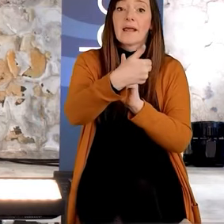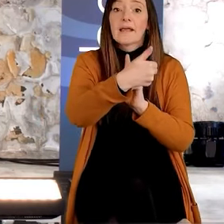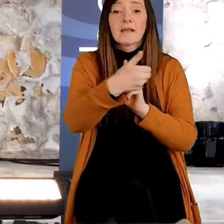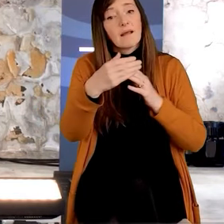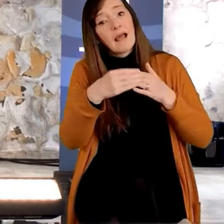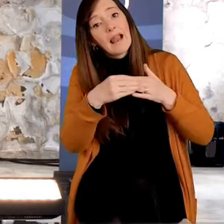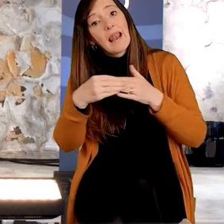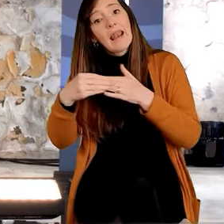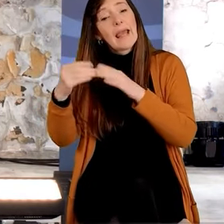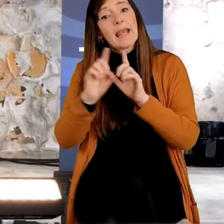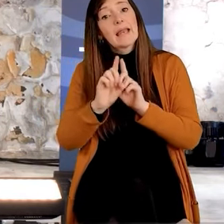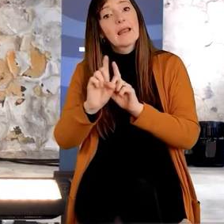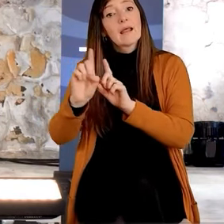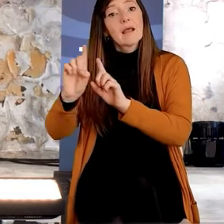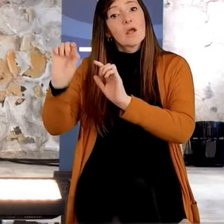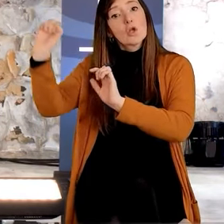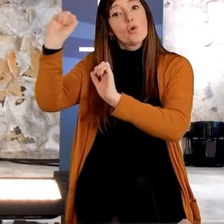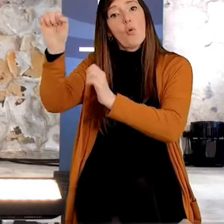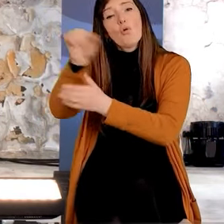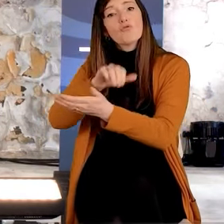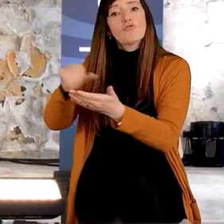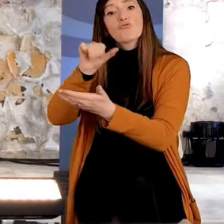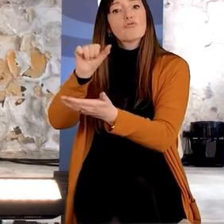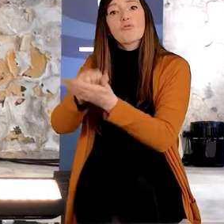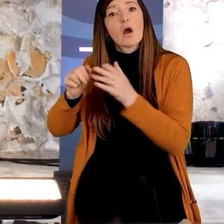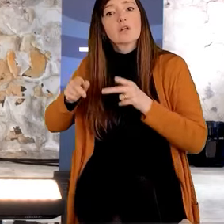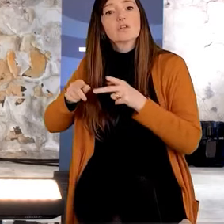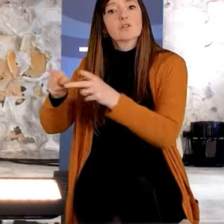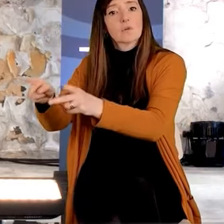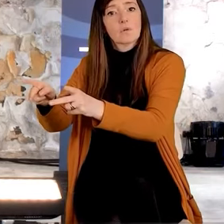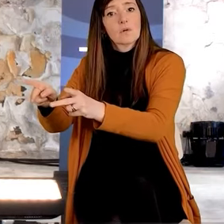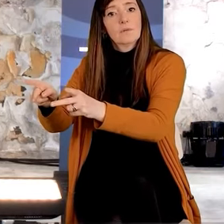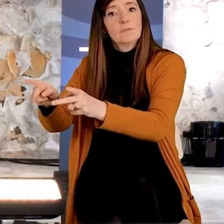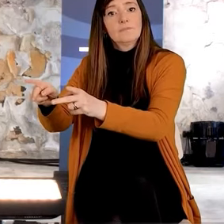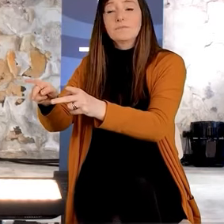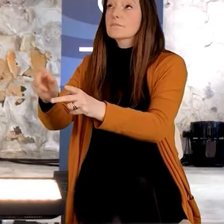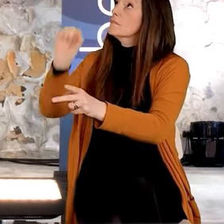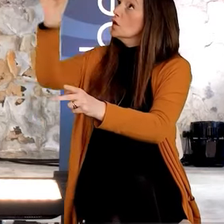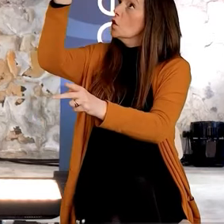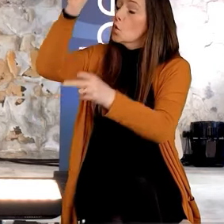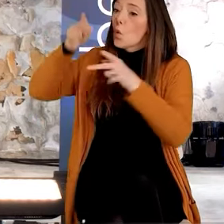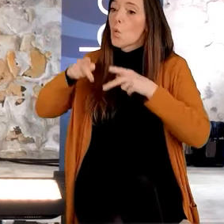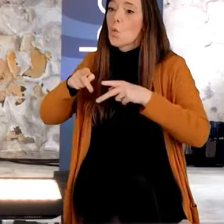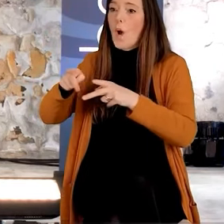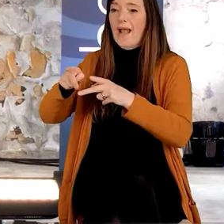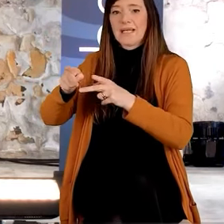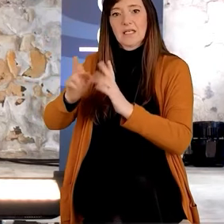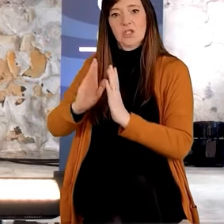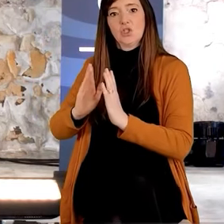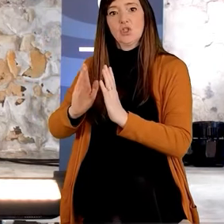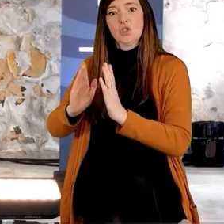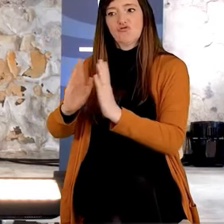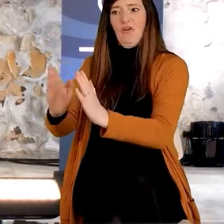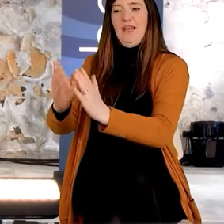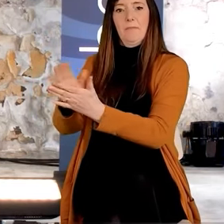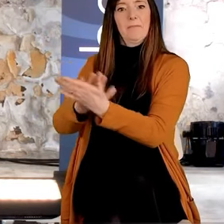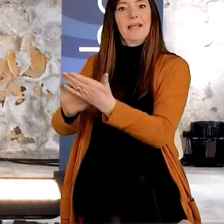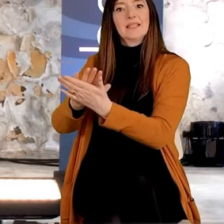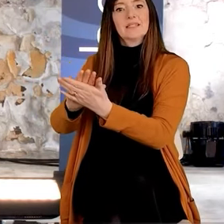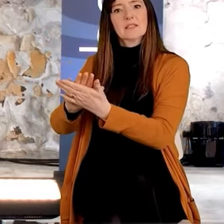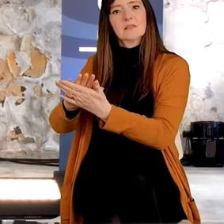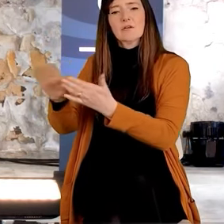your righteousness, to walk in ways of righteousness because of my enemies. Make your way straight. That means